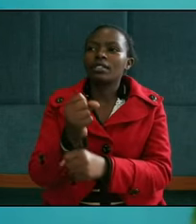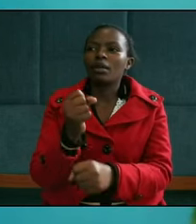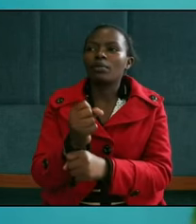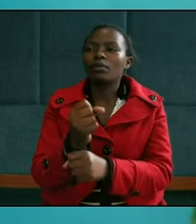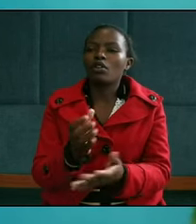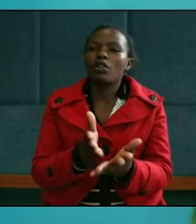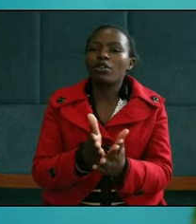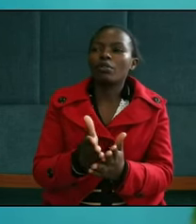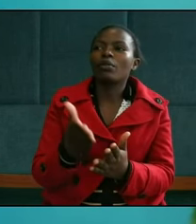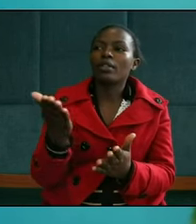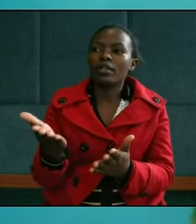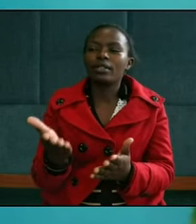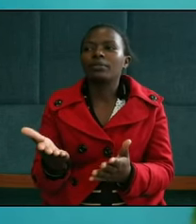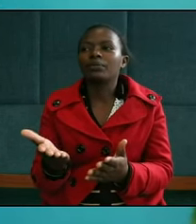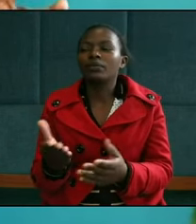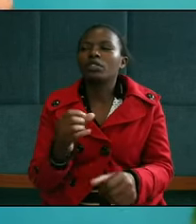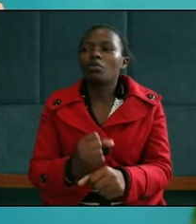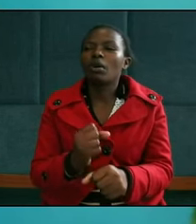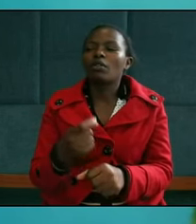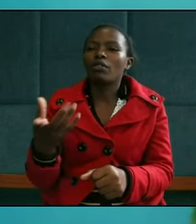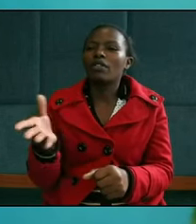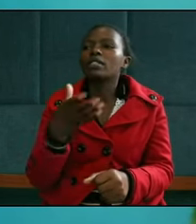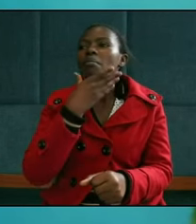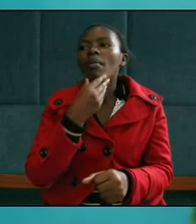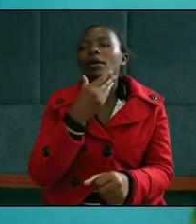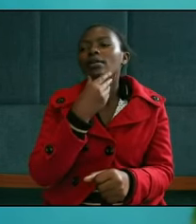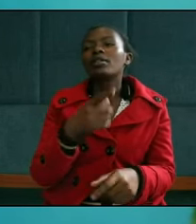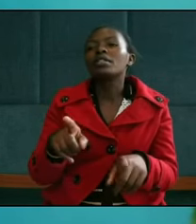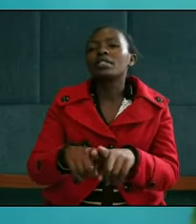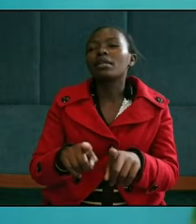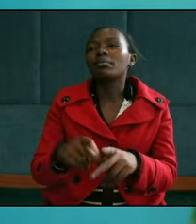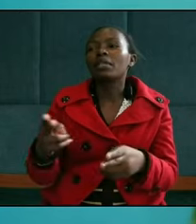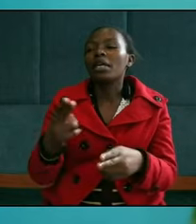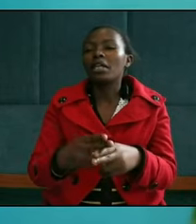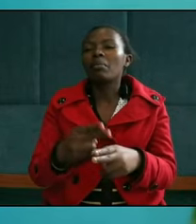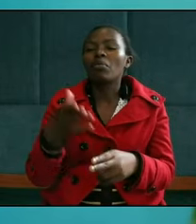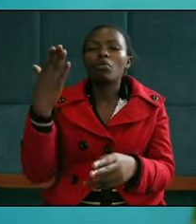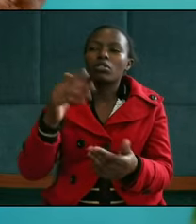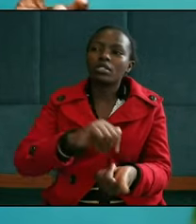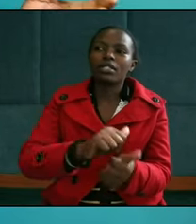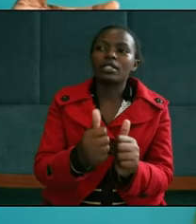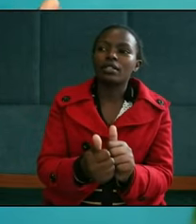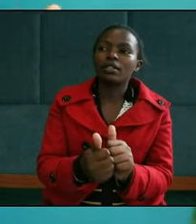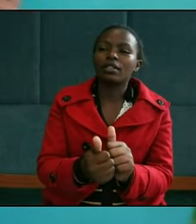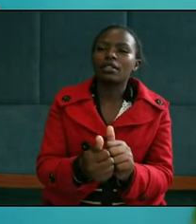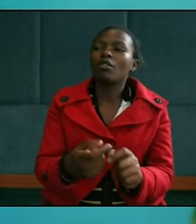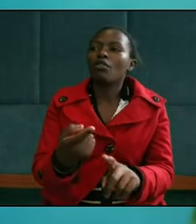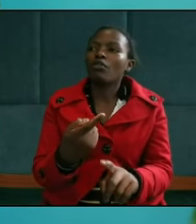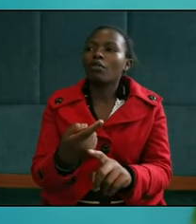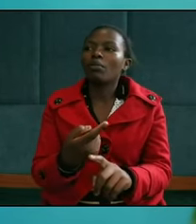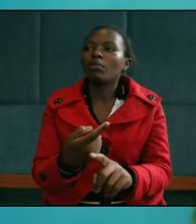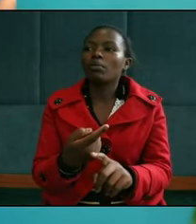Dundee Network. And then the name of the broadcast was now changed from the Tabernacle of the Air